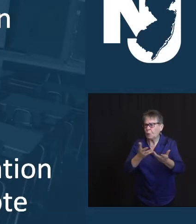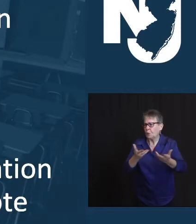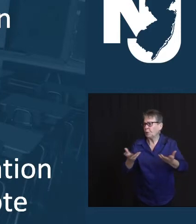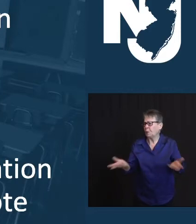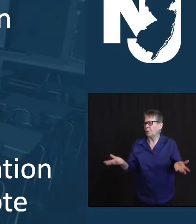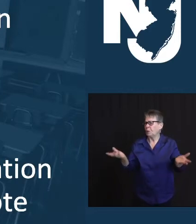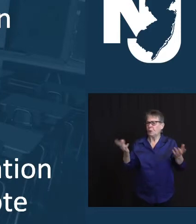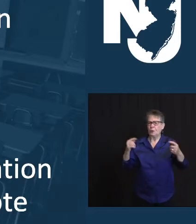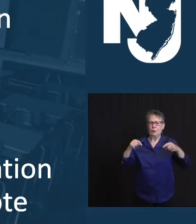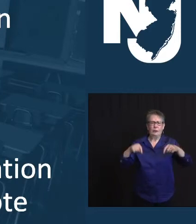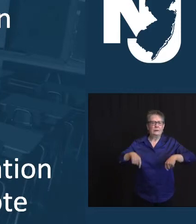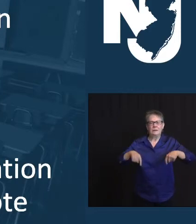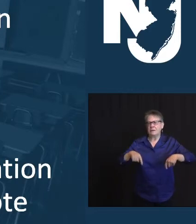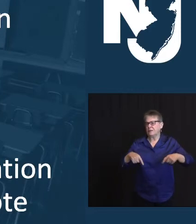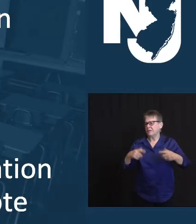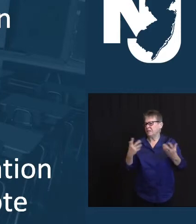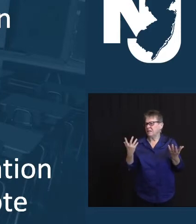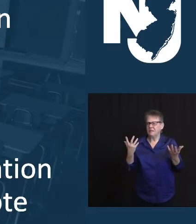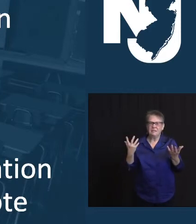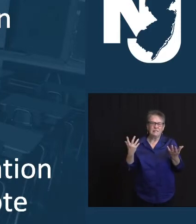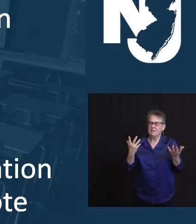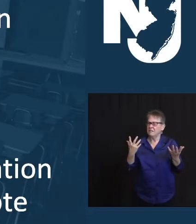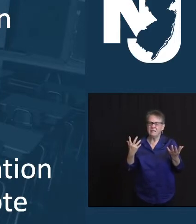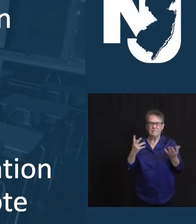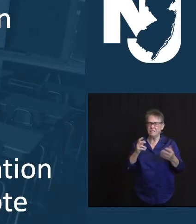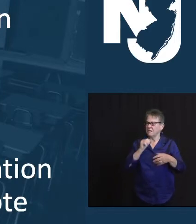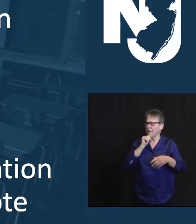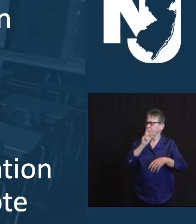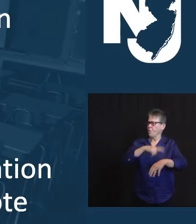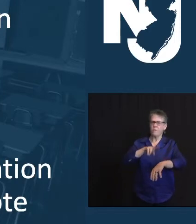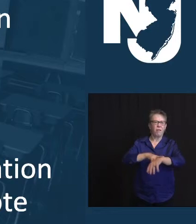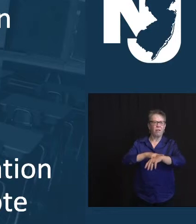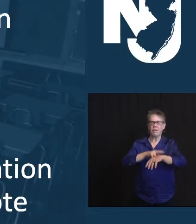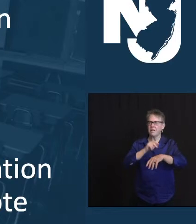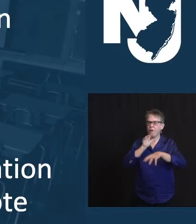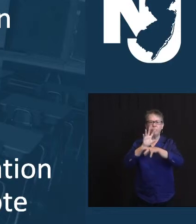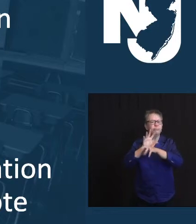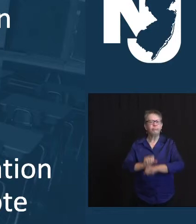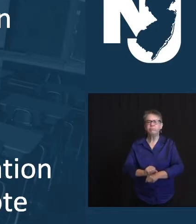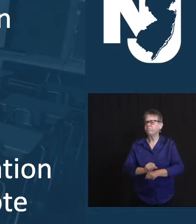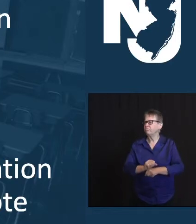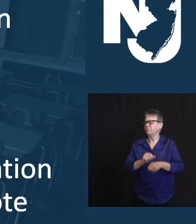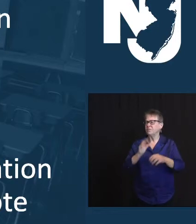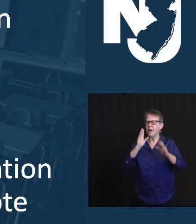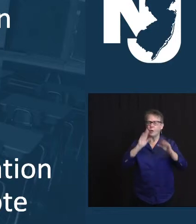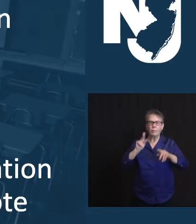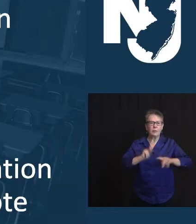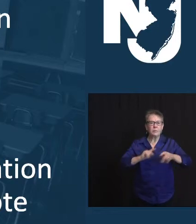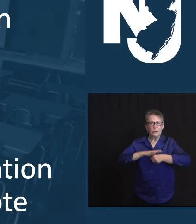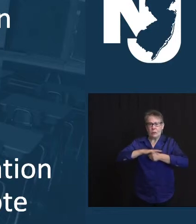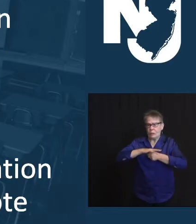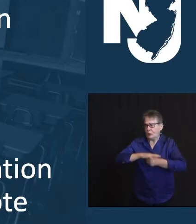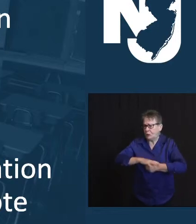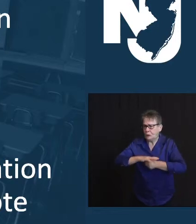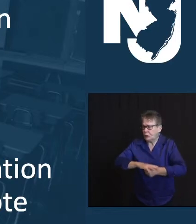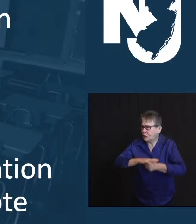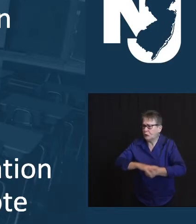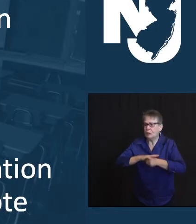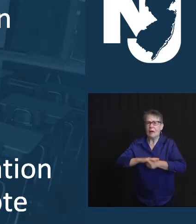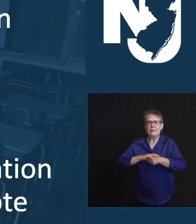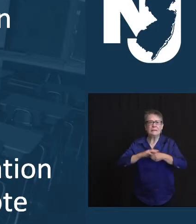year, not a normal school year, a school year filled with stress, and people are doing heroic work out there. To each and every one of you, we